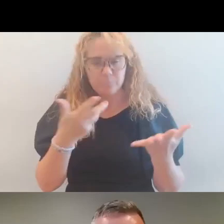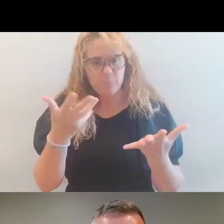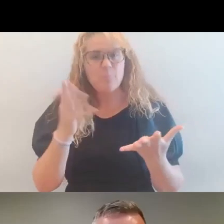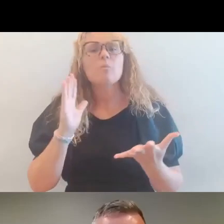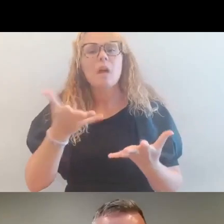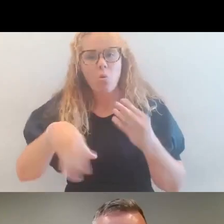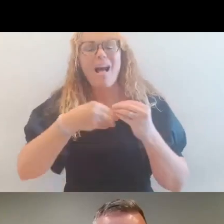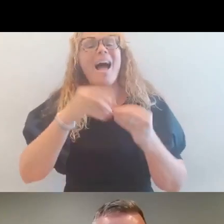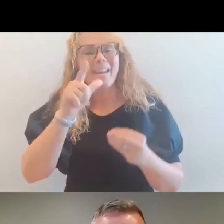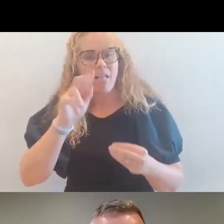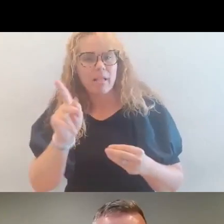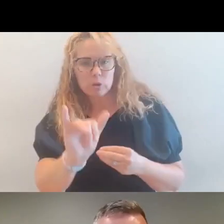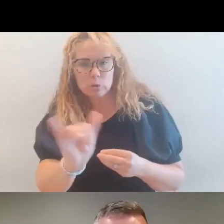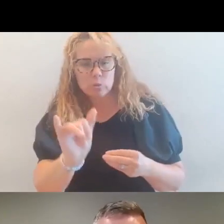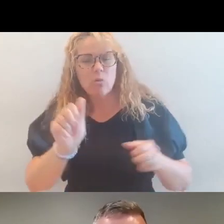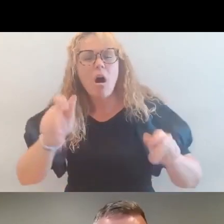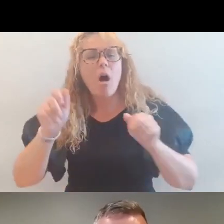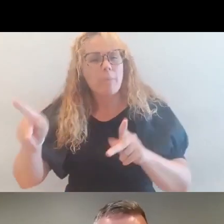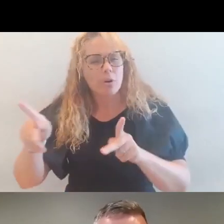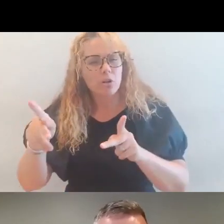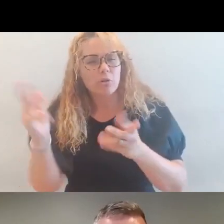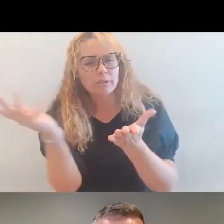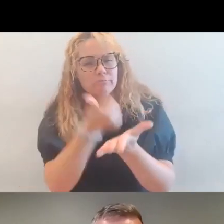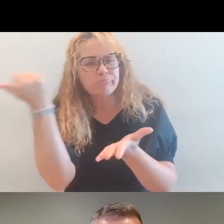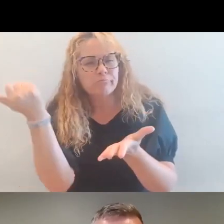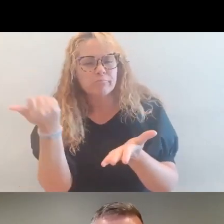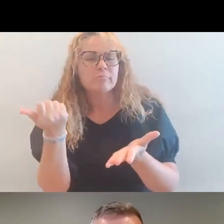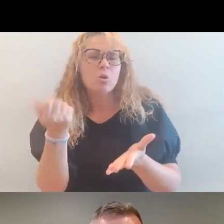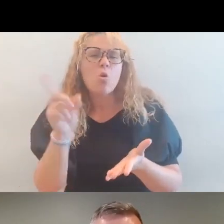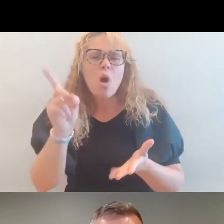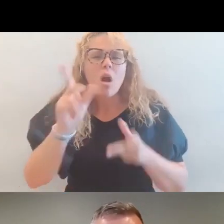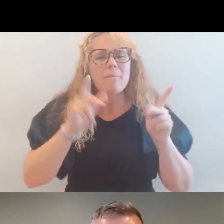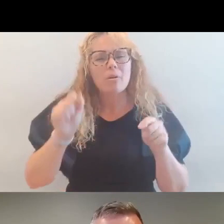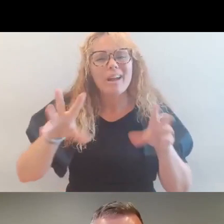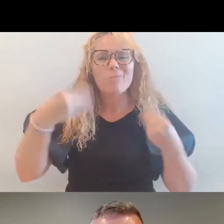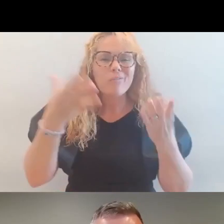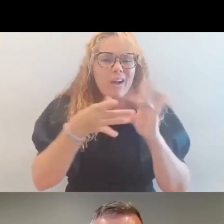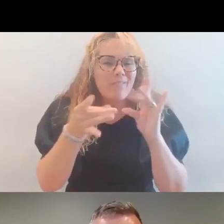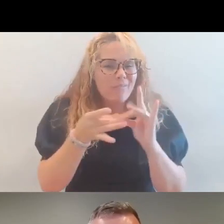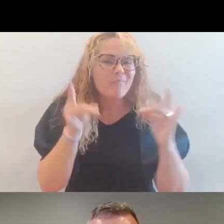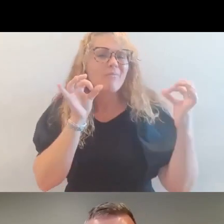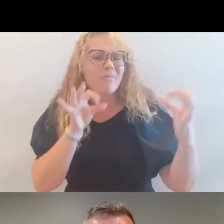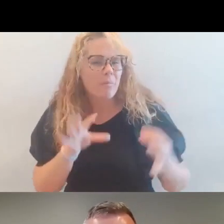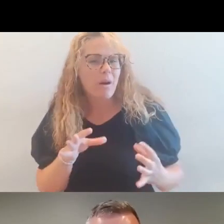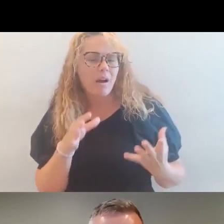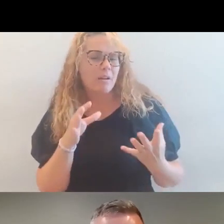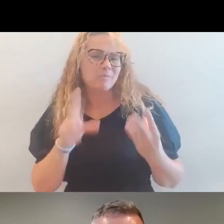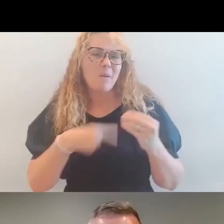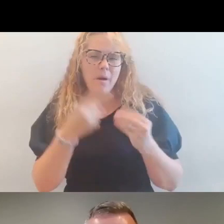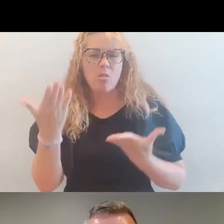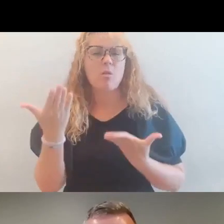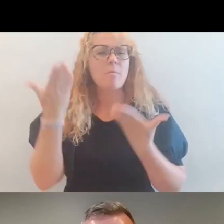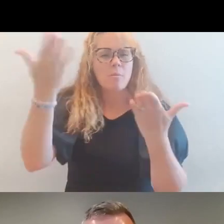in the link opportunities for people to provide comment or feedback on the proposed